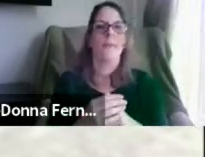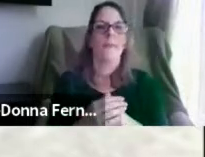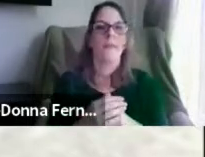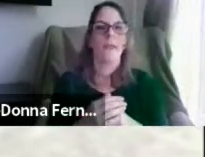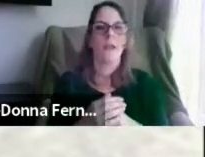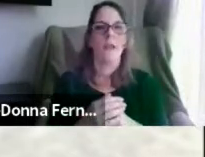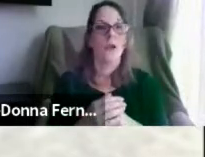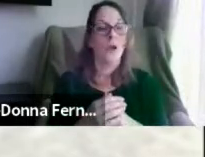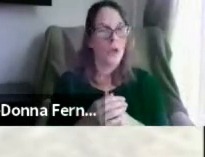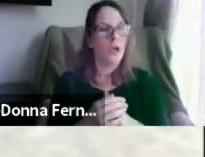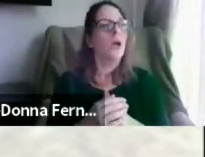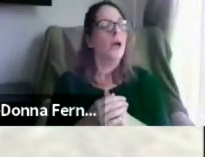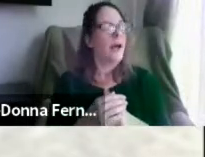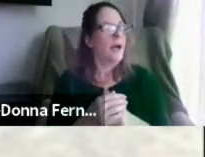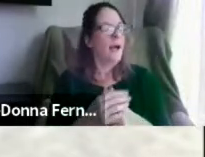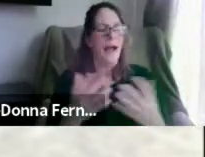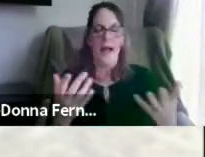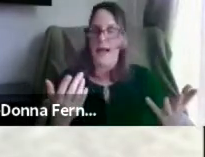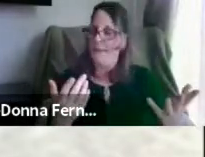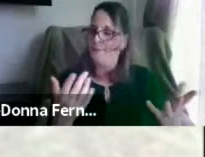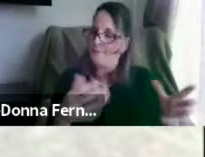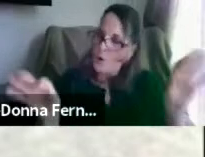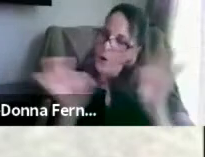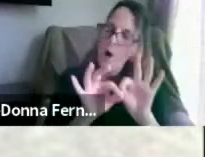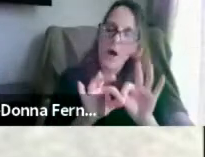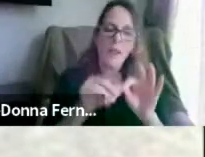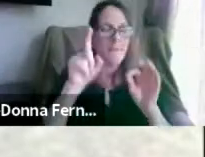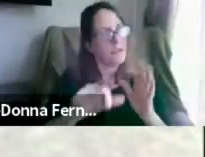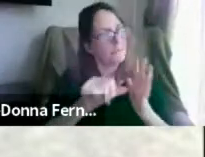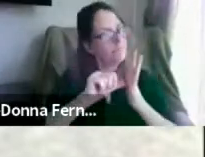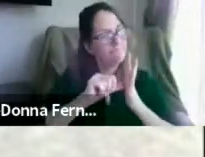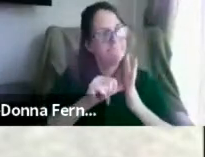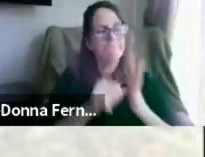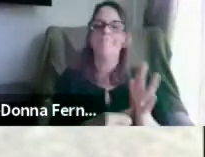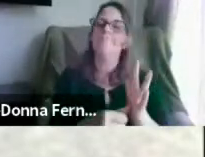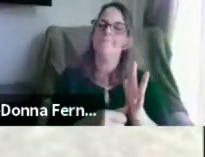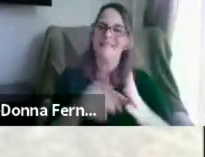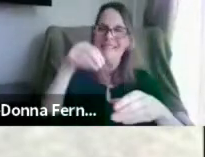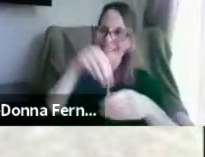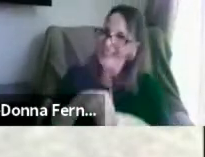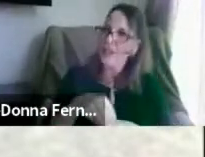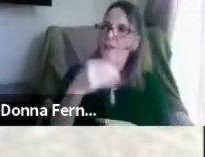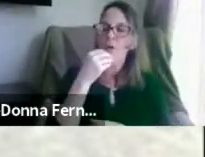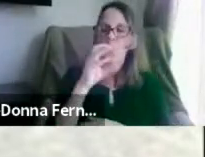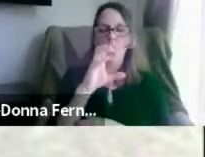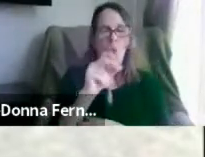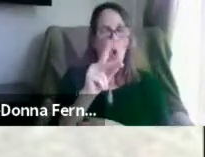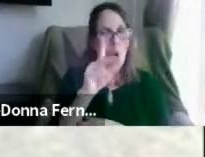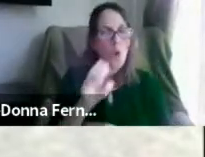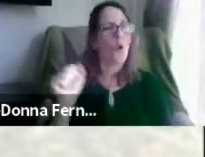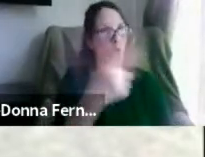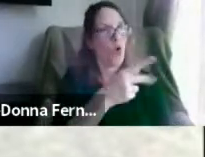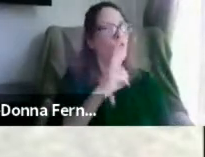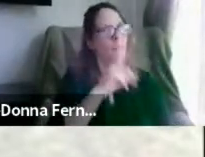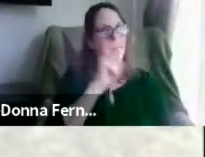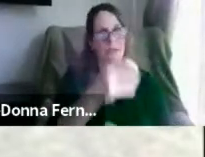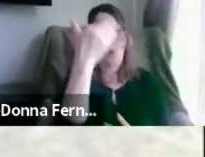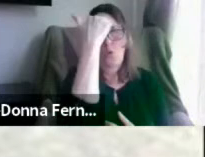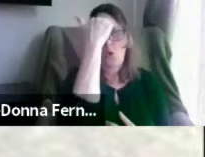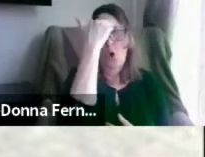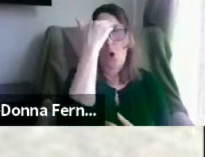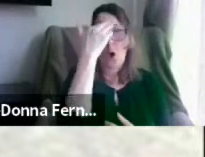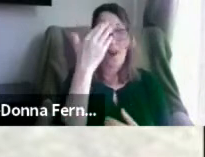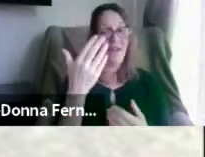Something that I have to say, because it is specified in the FDA food code and all of our restaurants have to be aware of this,